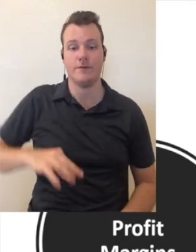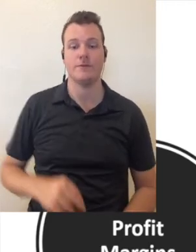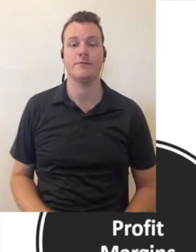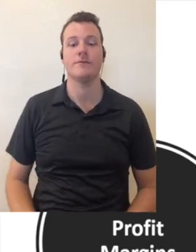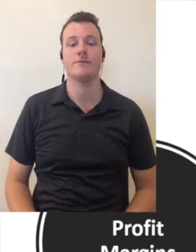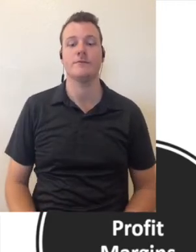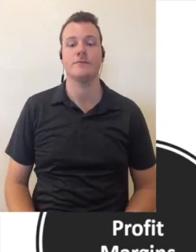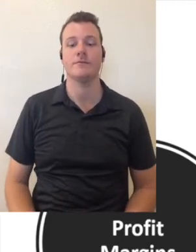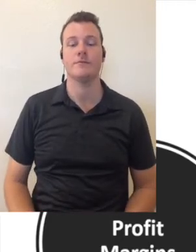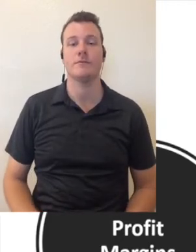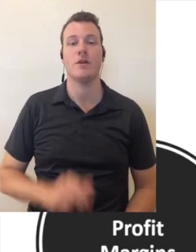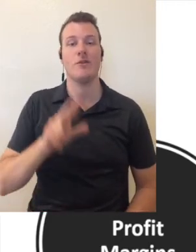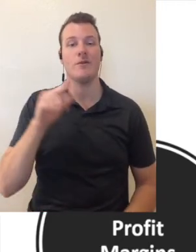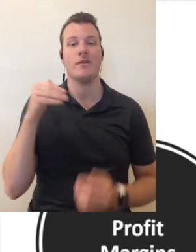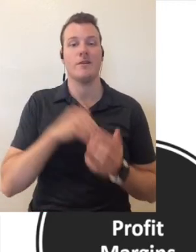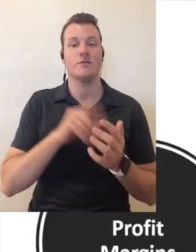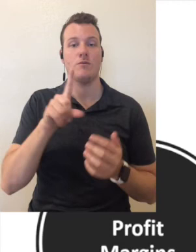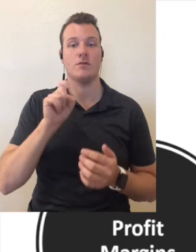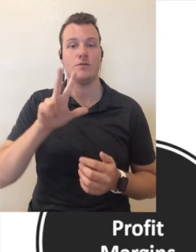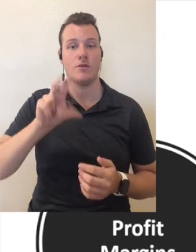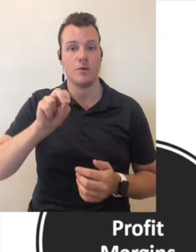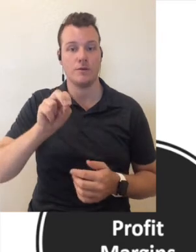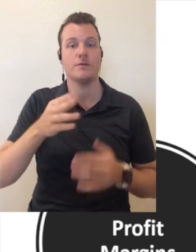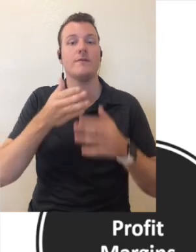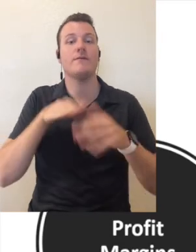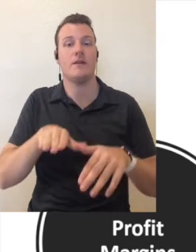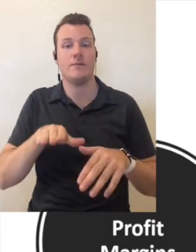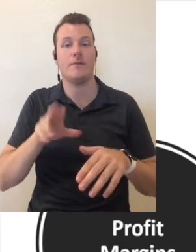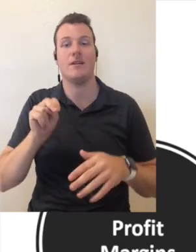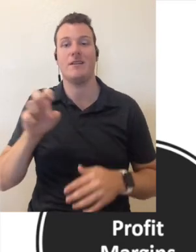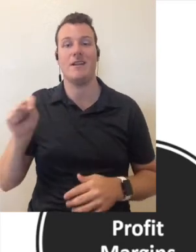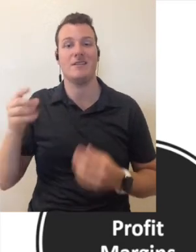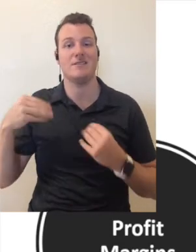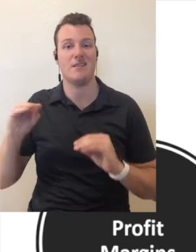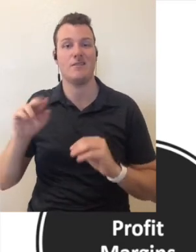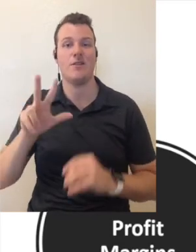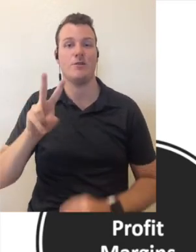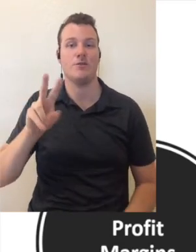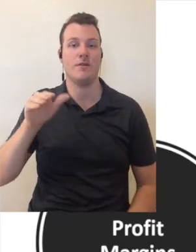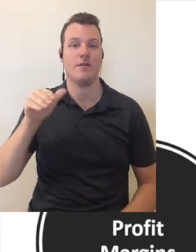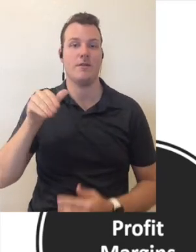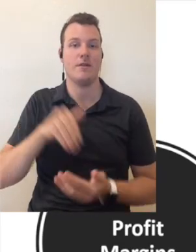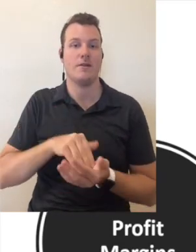33.2%. My operating profit, okay, is